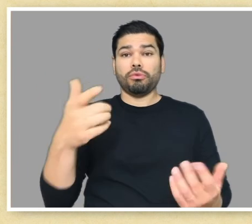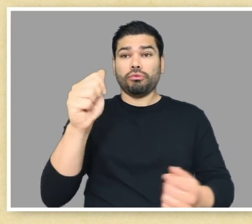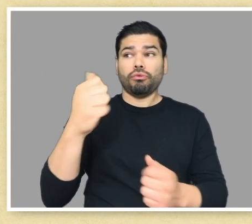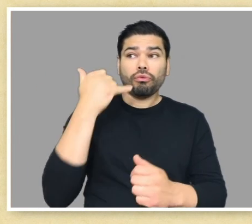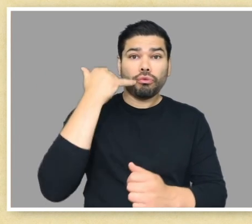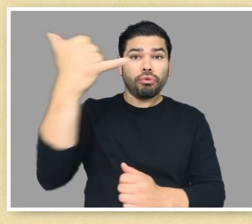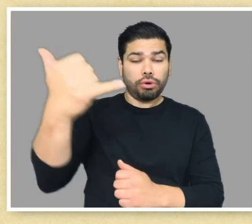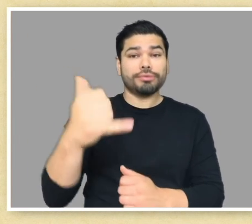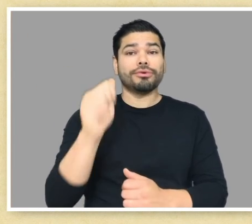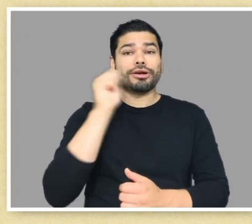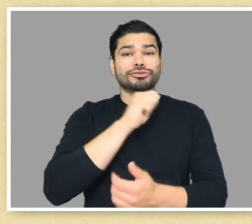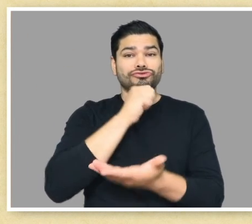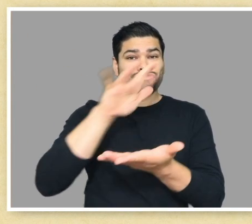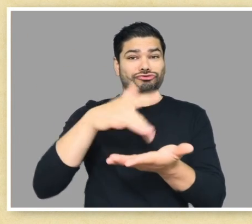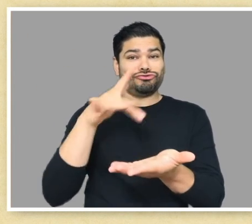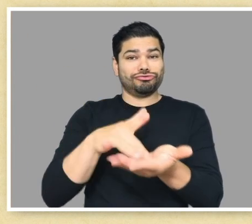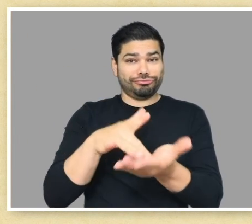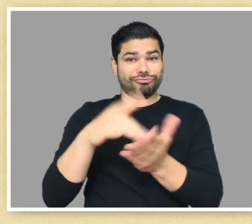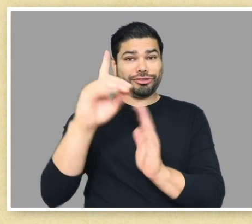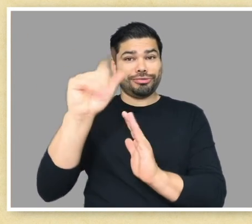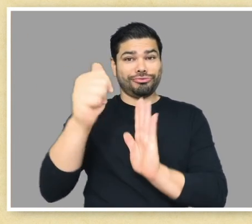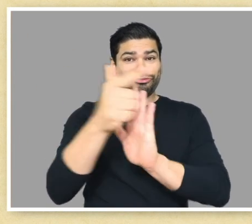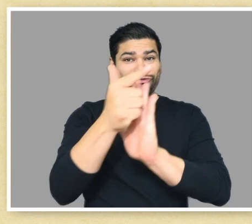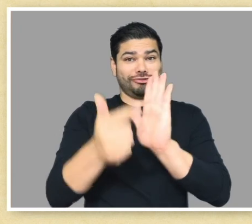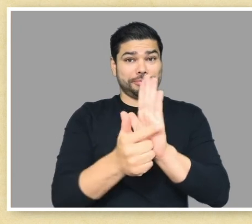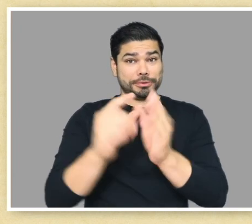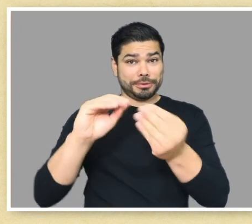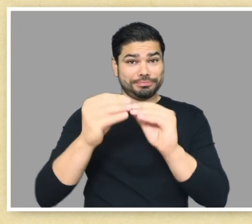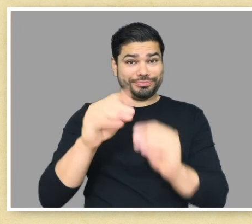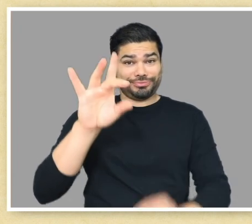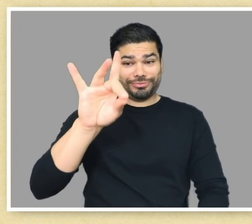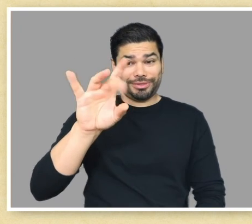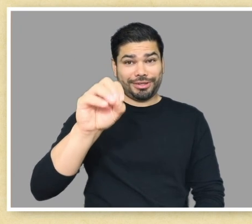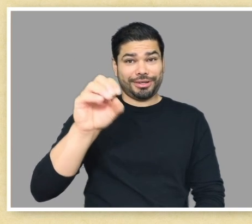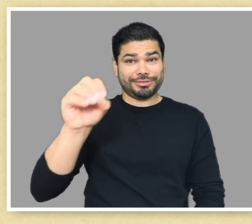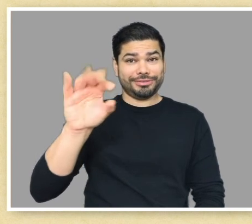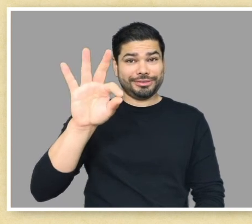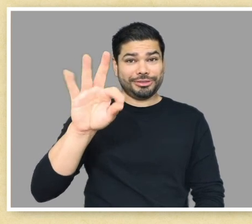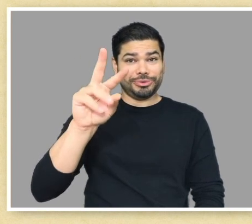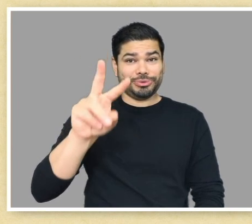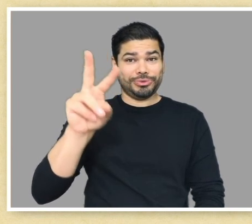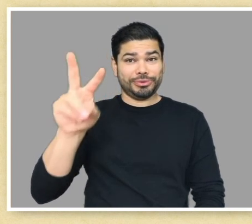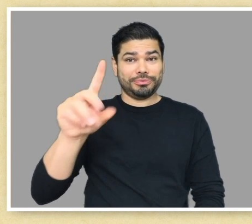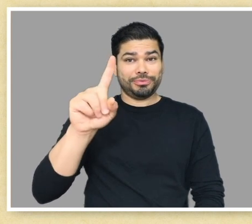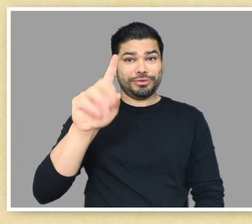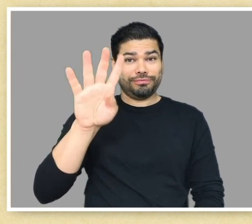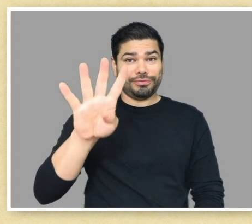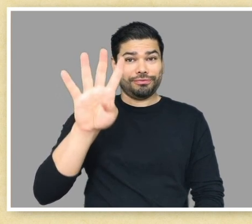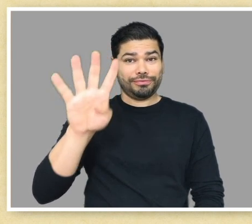azdisabilitylaw.org or by calling the Arizona Center for Disability Law at